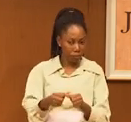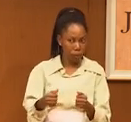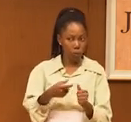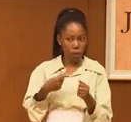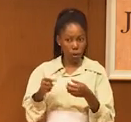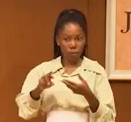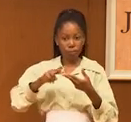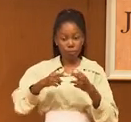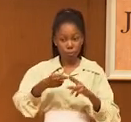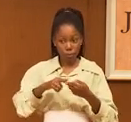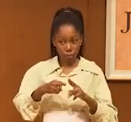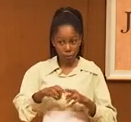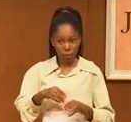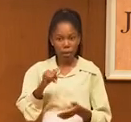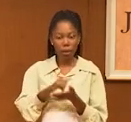early